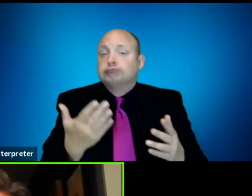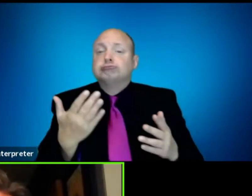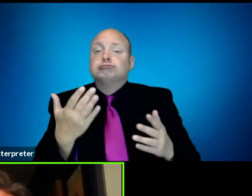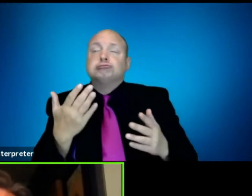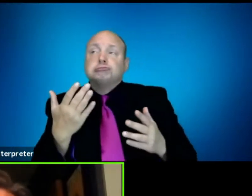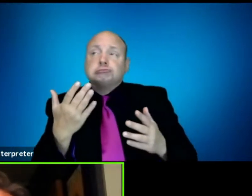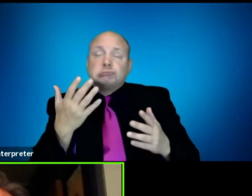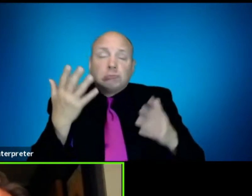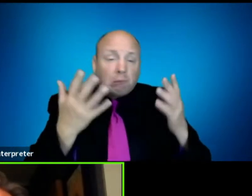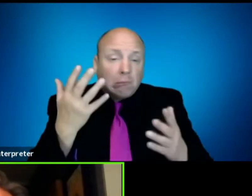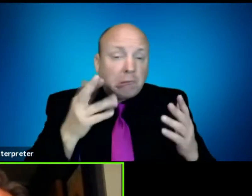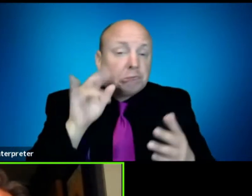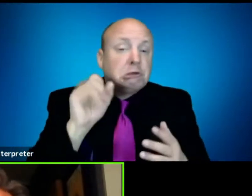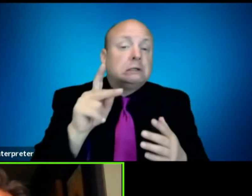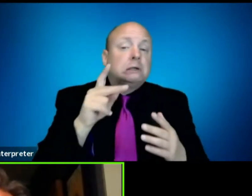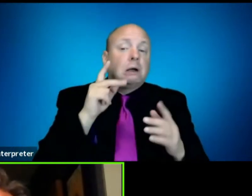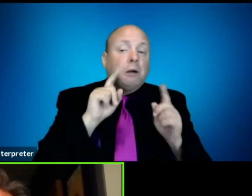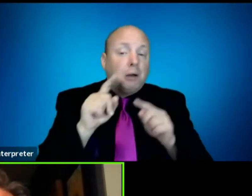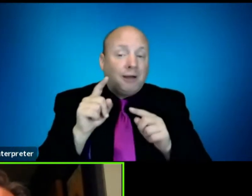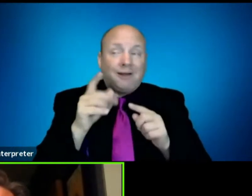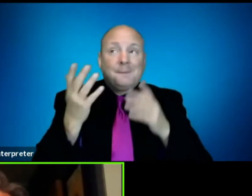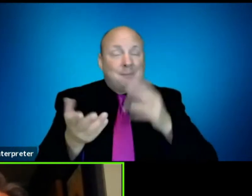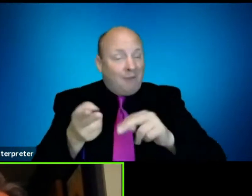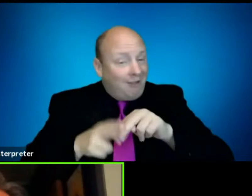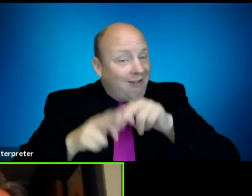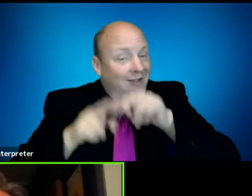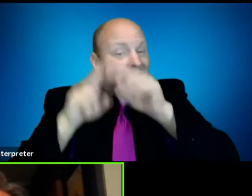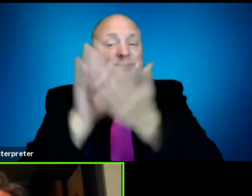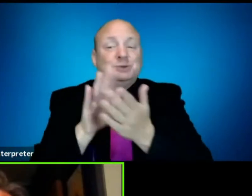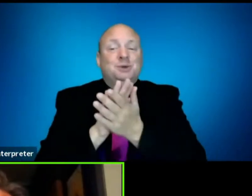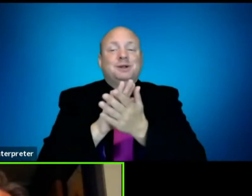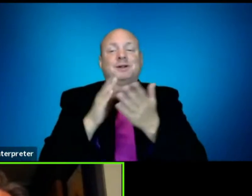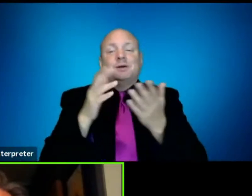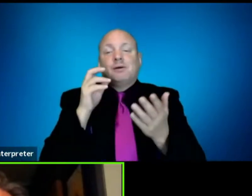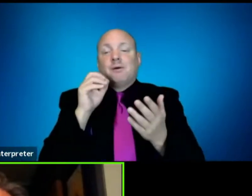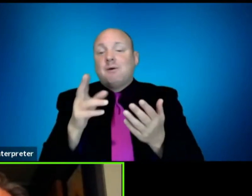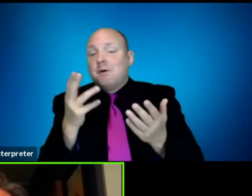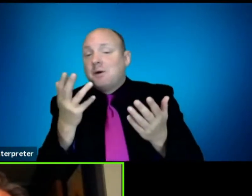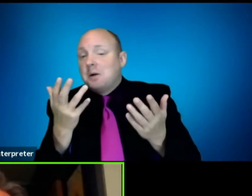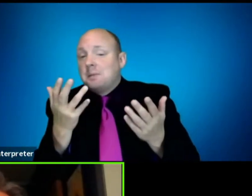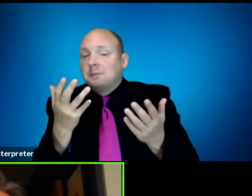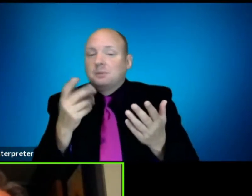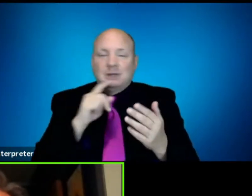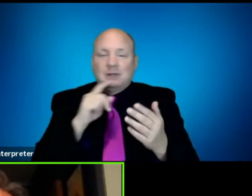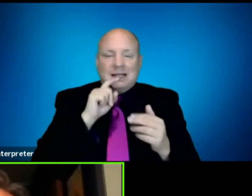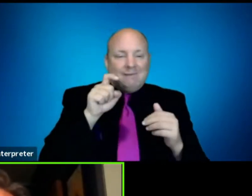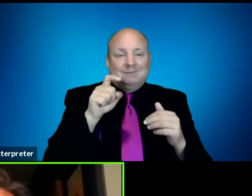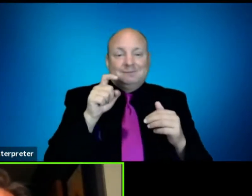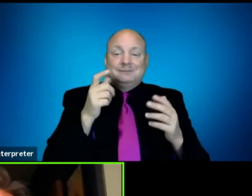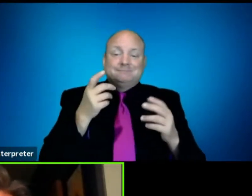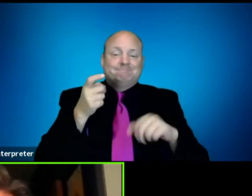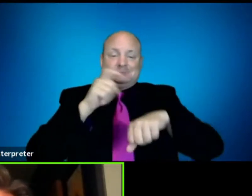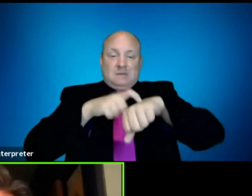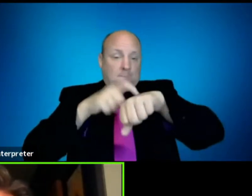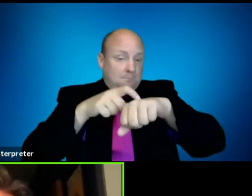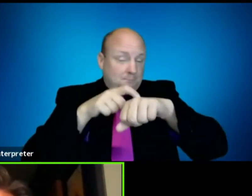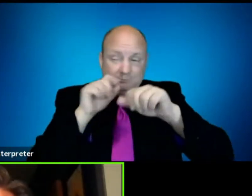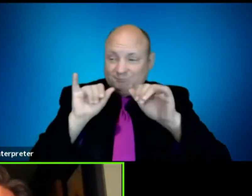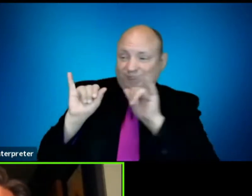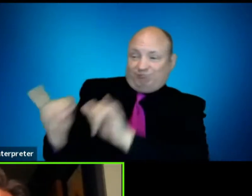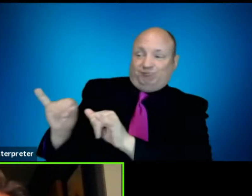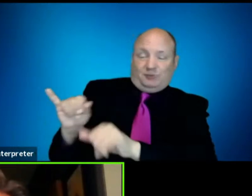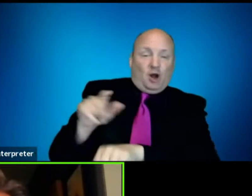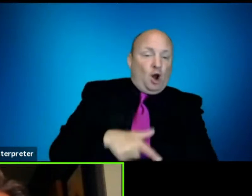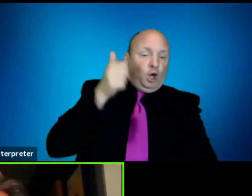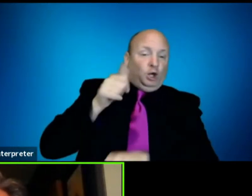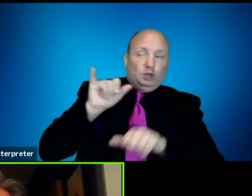increased cases or increased need for quarantine. But all of us have a role. If we could decrease the amount of COVID in the community right now